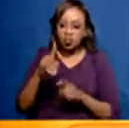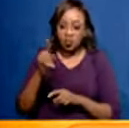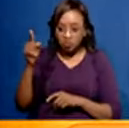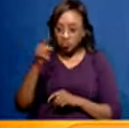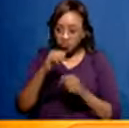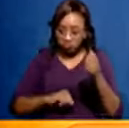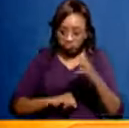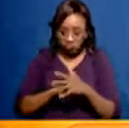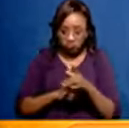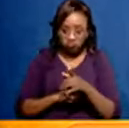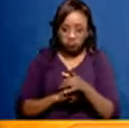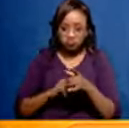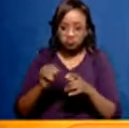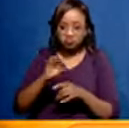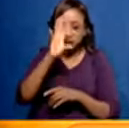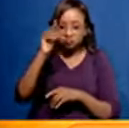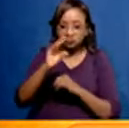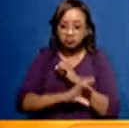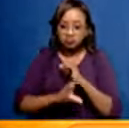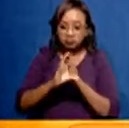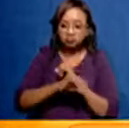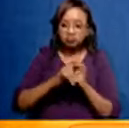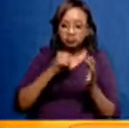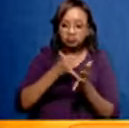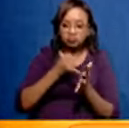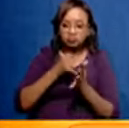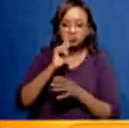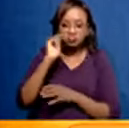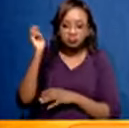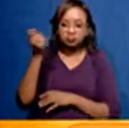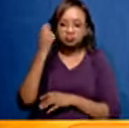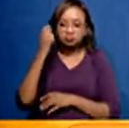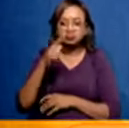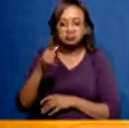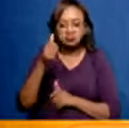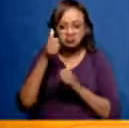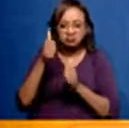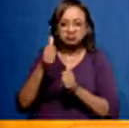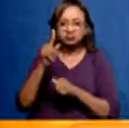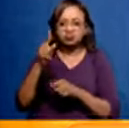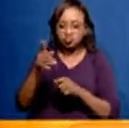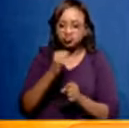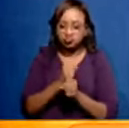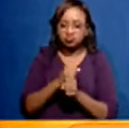supporting African nations, including Kenya. Good job, do more.